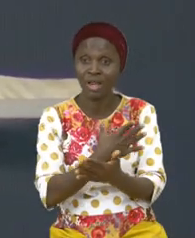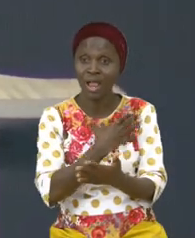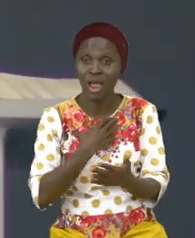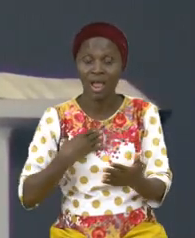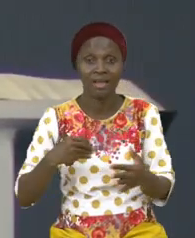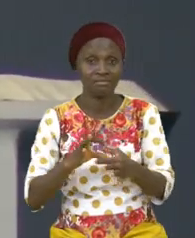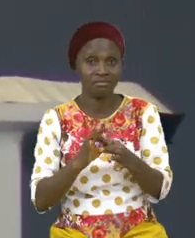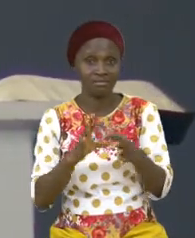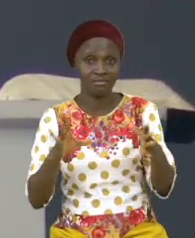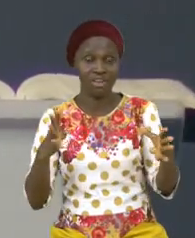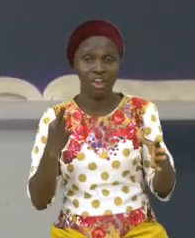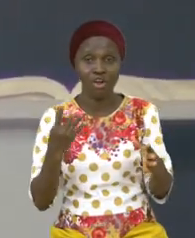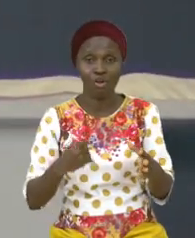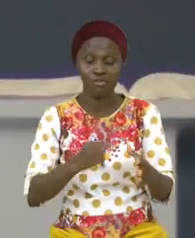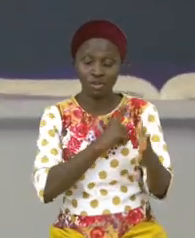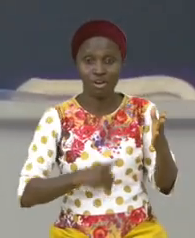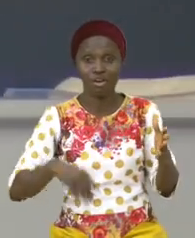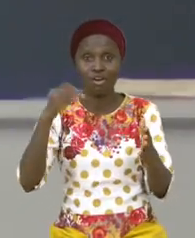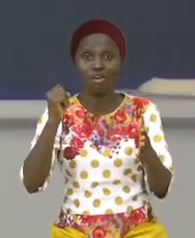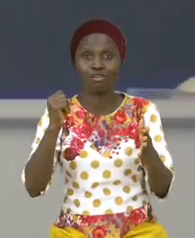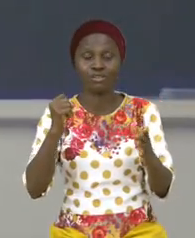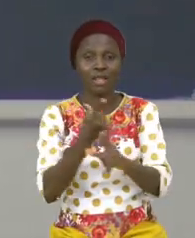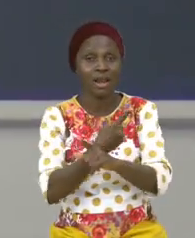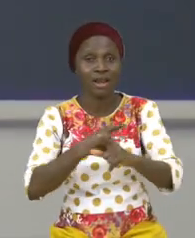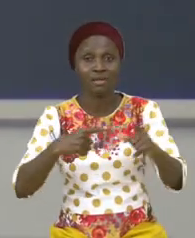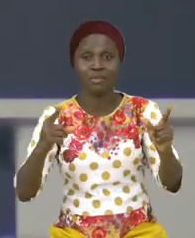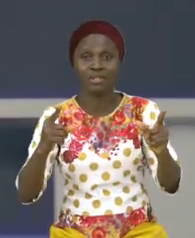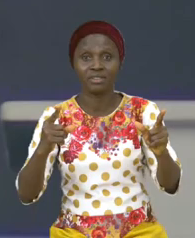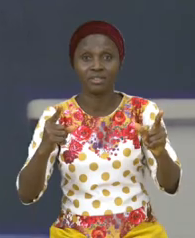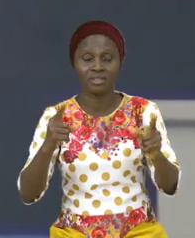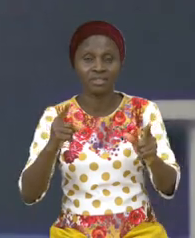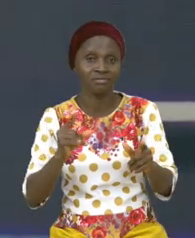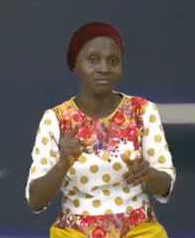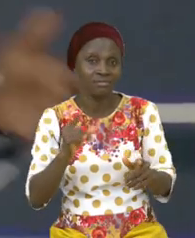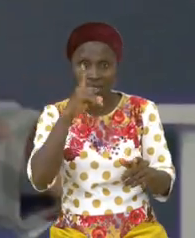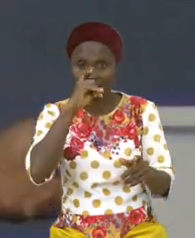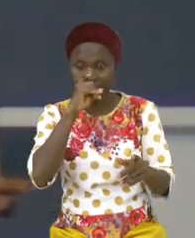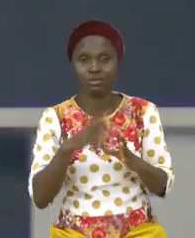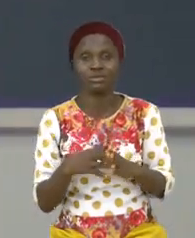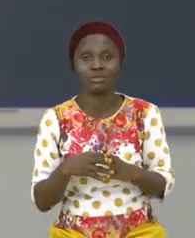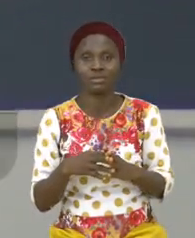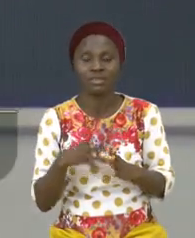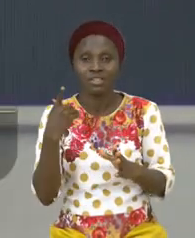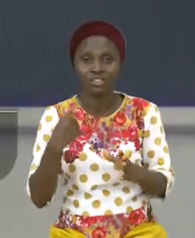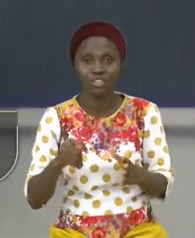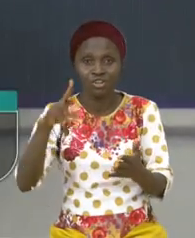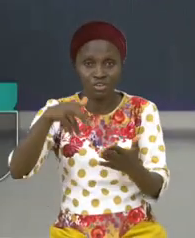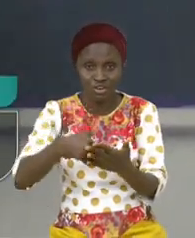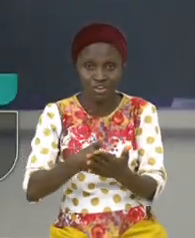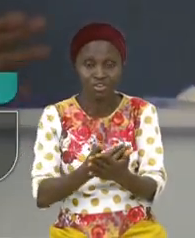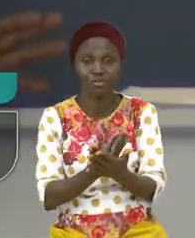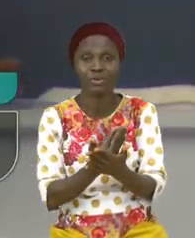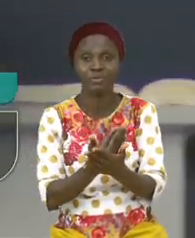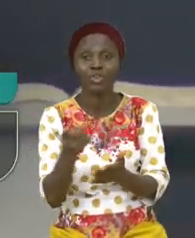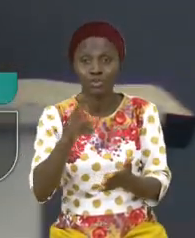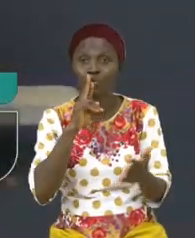release of the Lord's liberated eagles. The renewal. You are